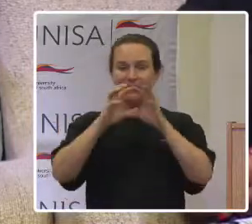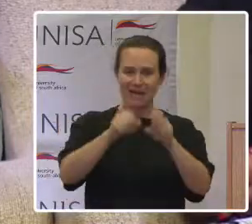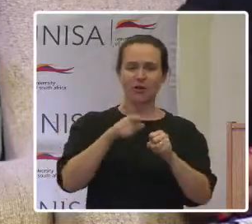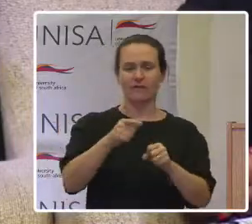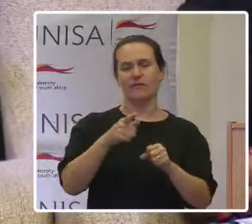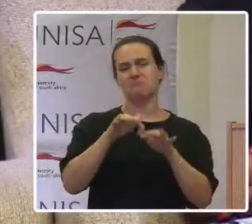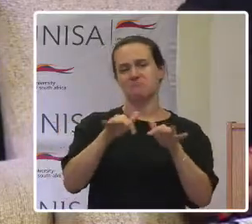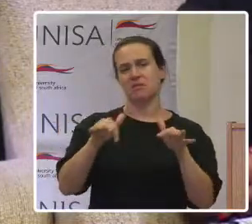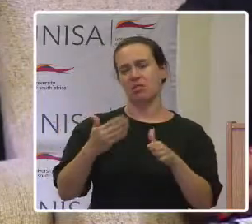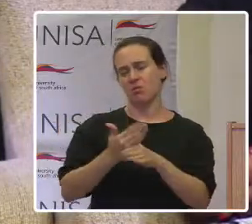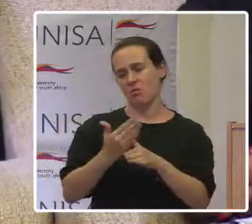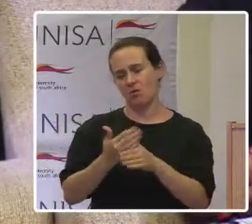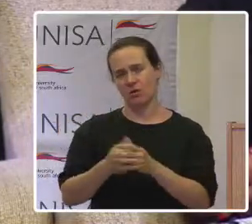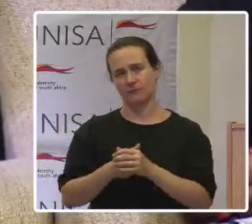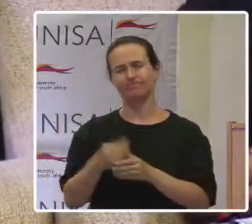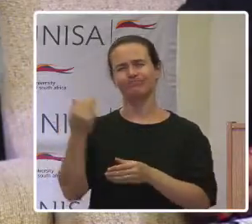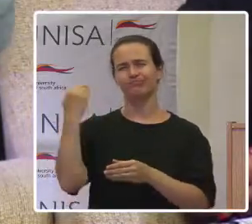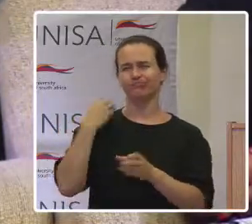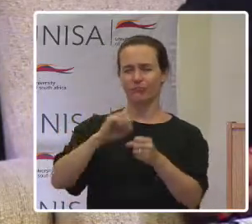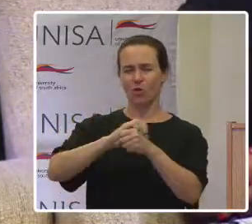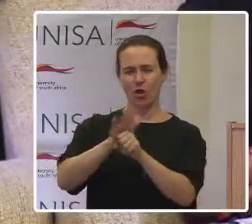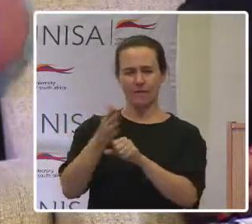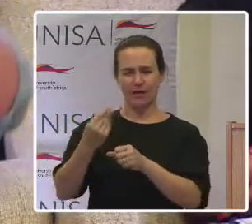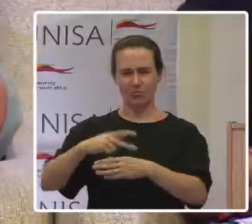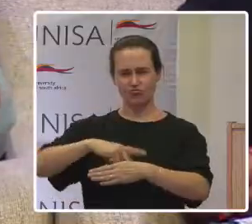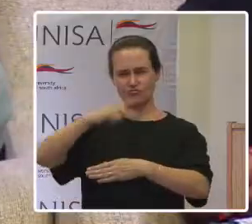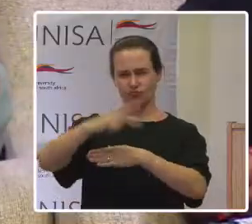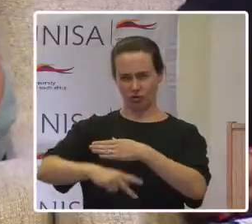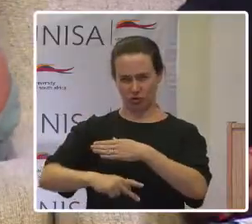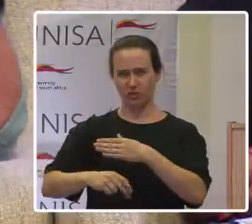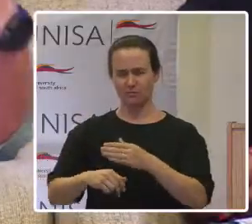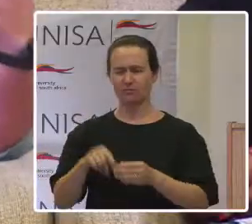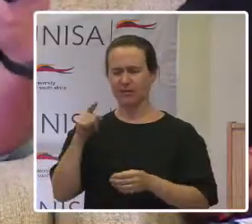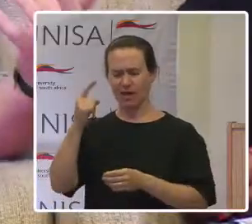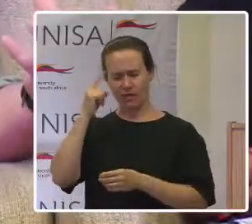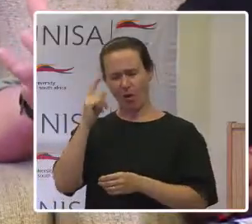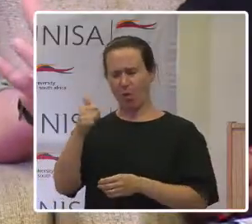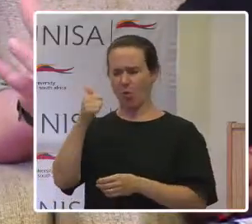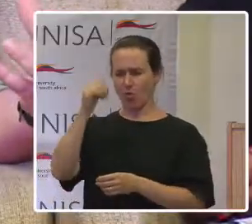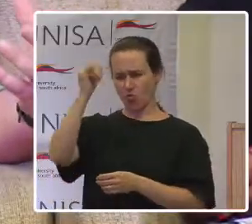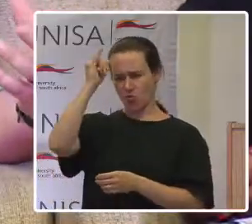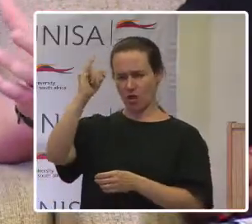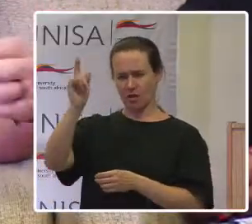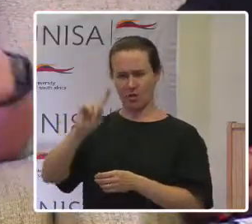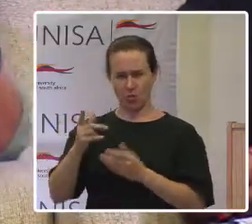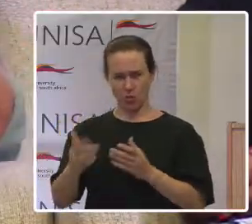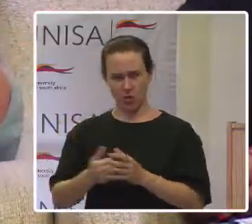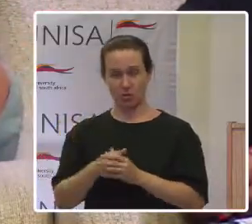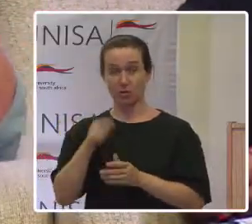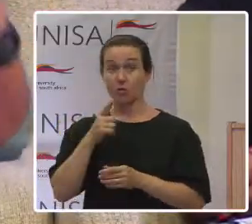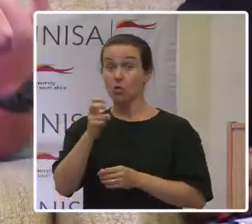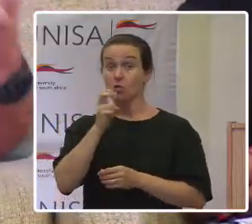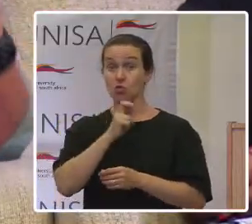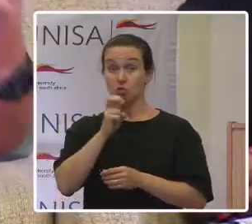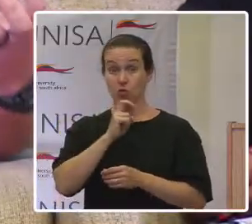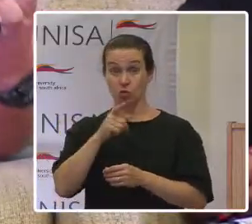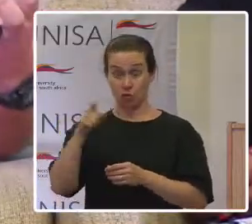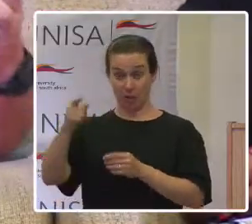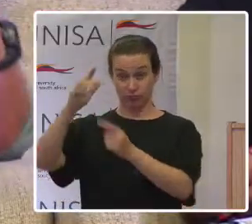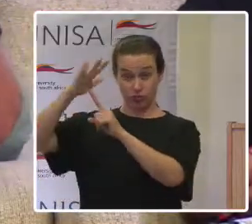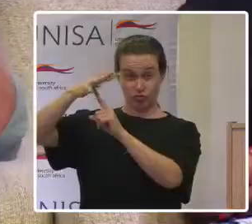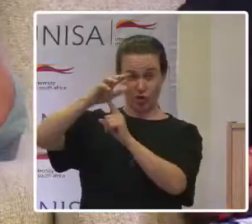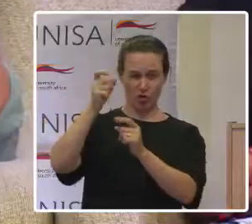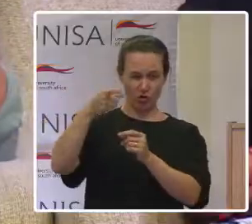was a project during COVID where they thought it would be a fantastic idea to use the crop spraying